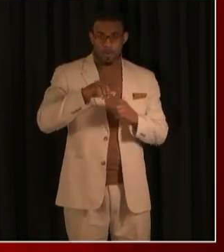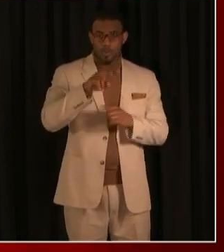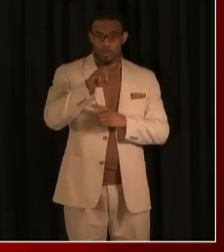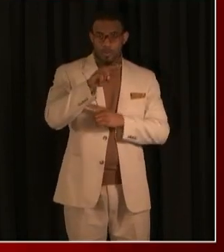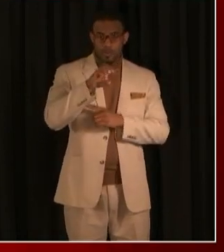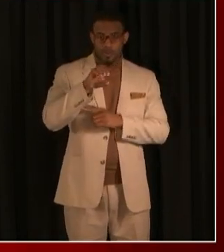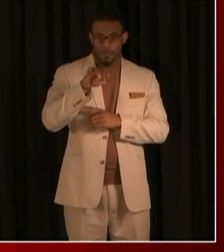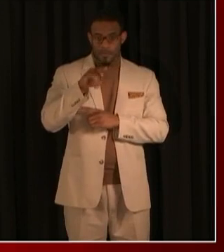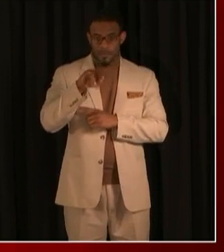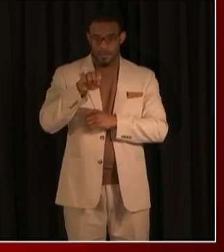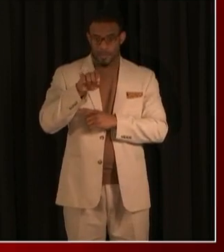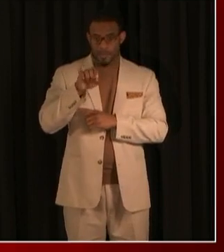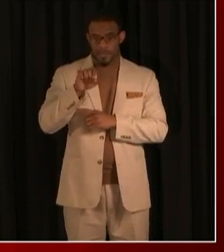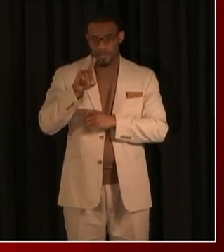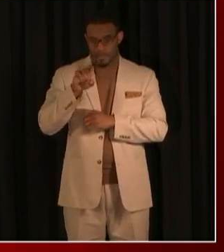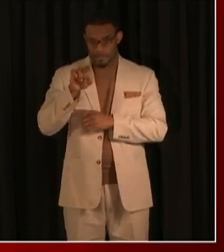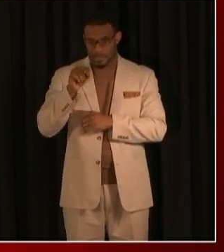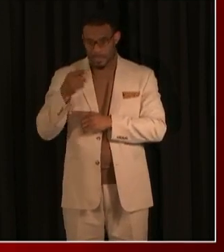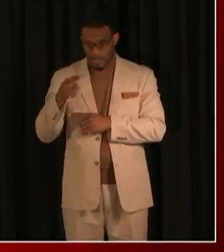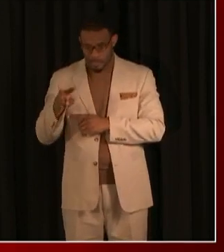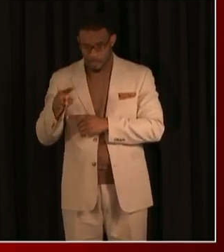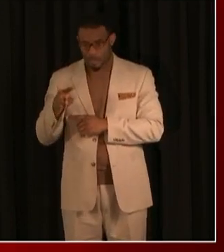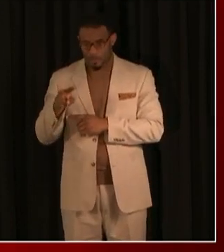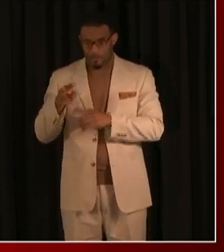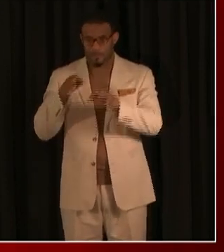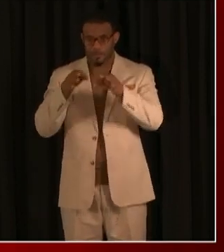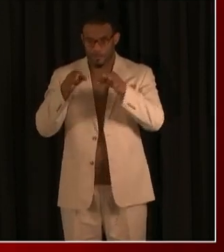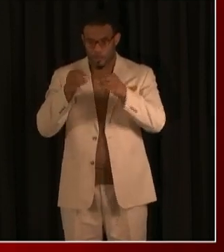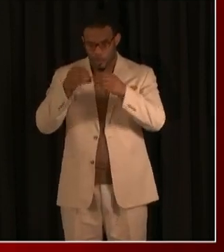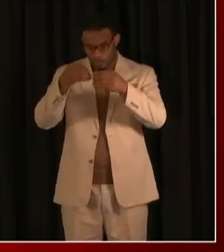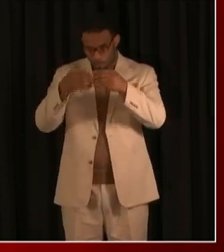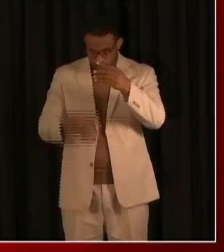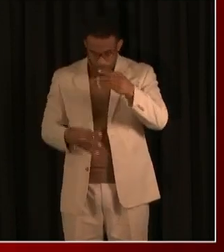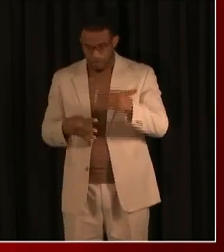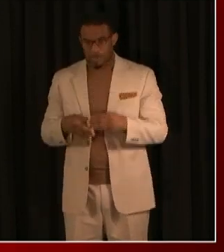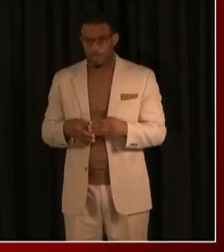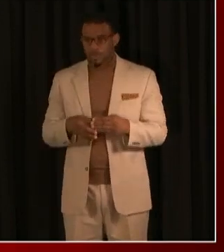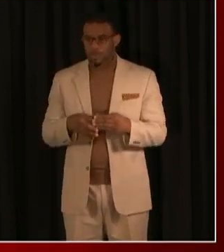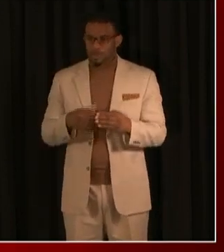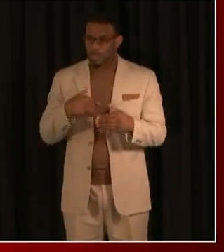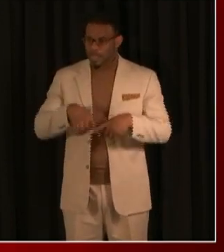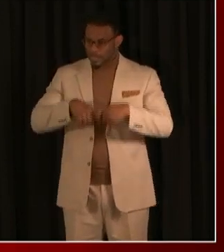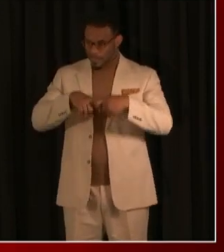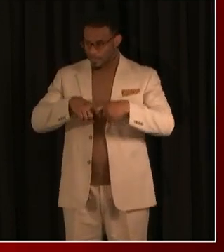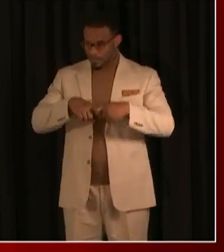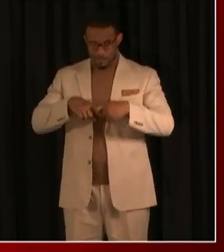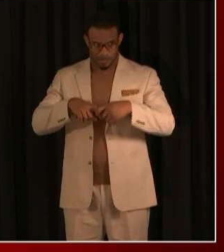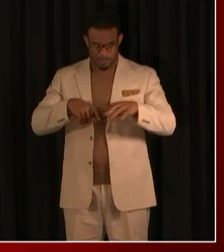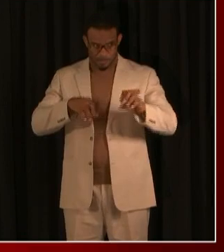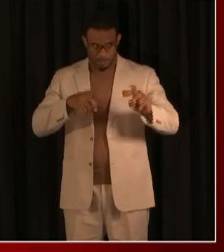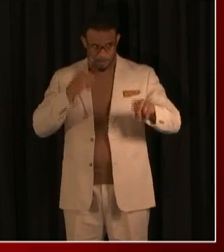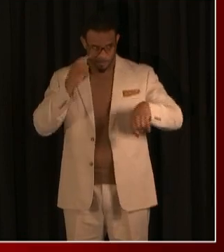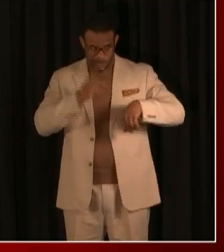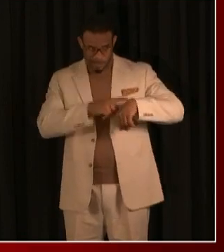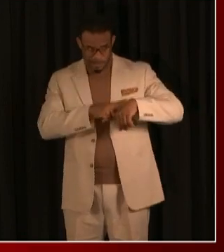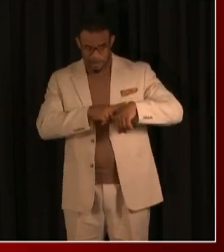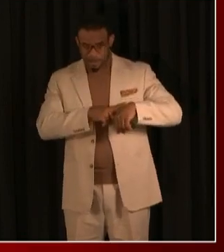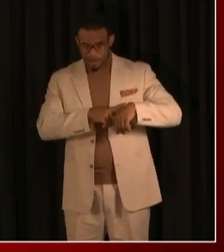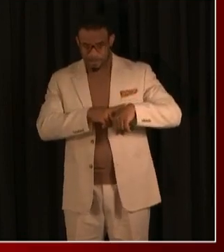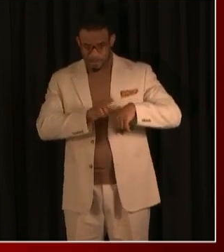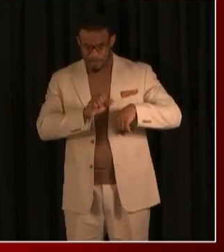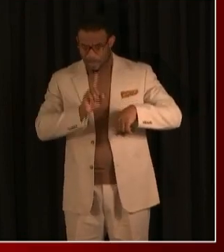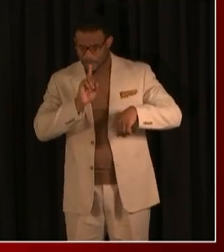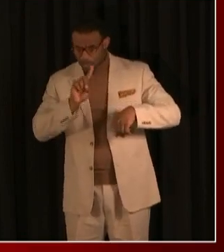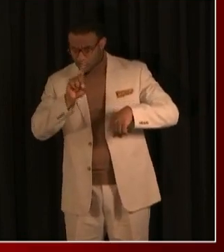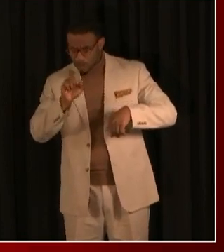vaccinate those patients too that are already part of their cohort. So I'll stop there for